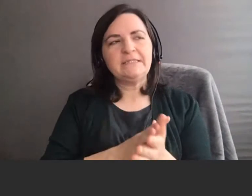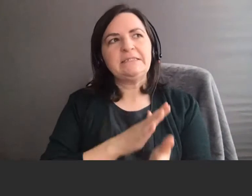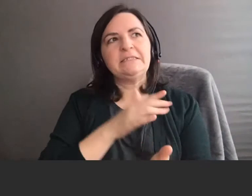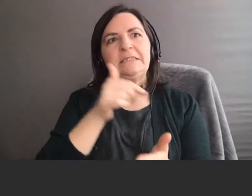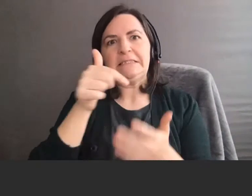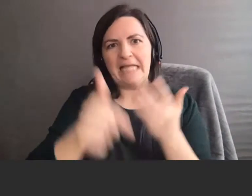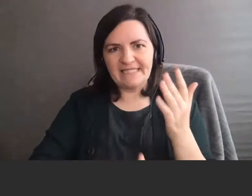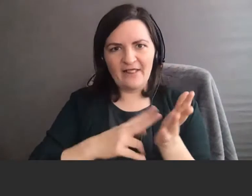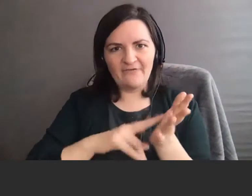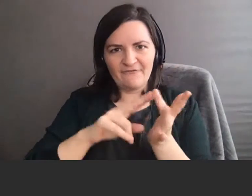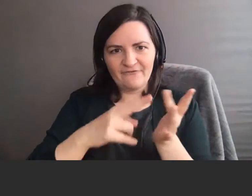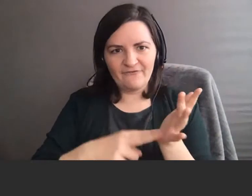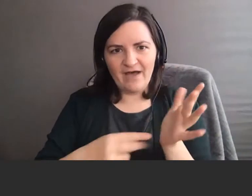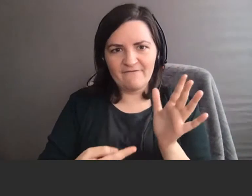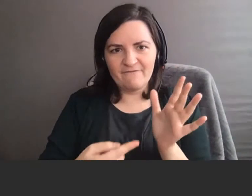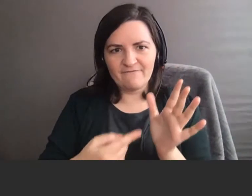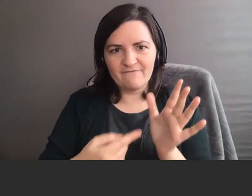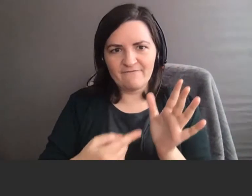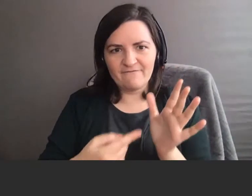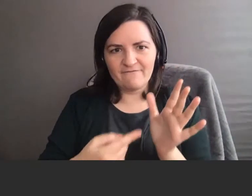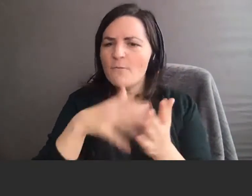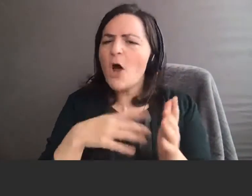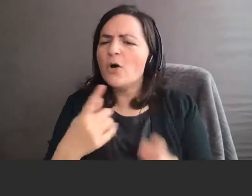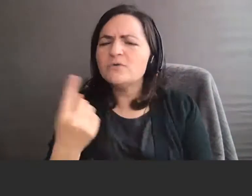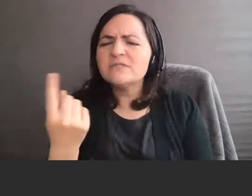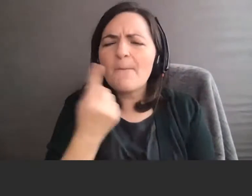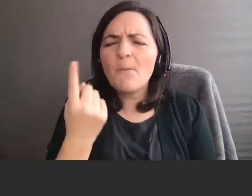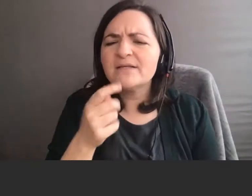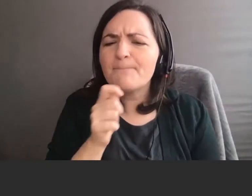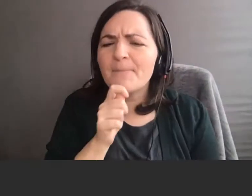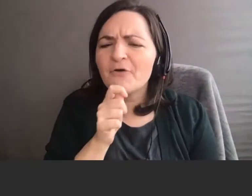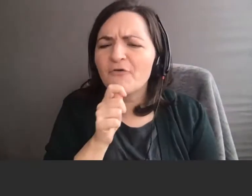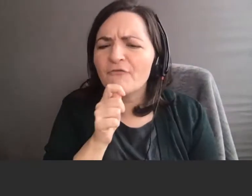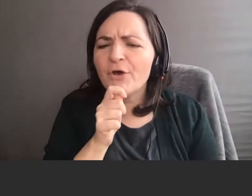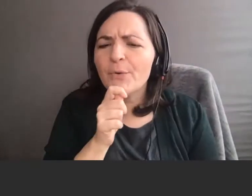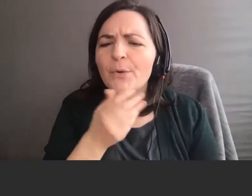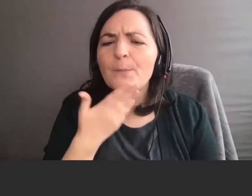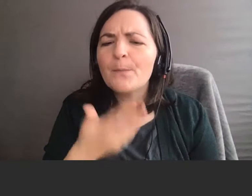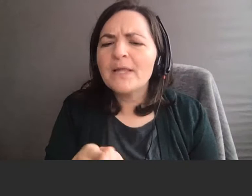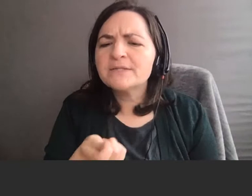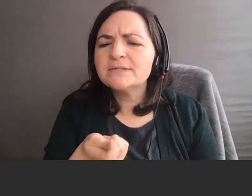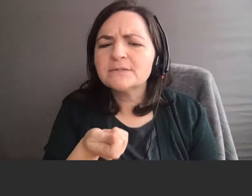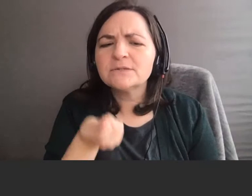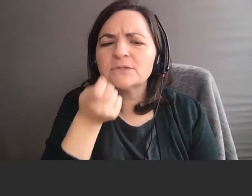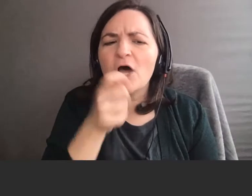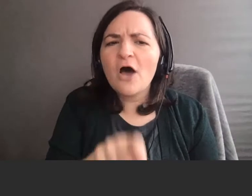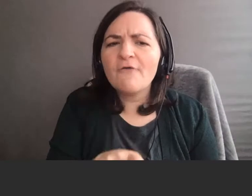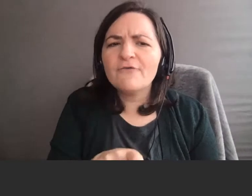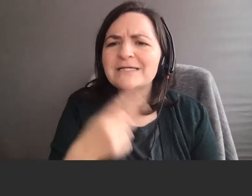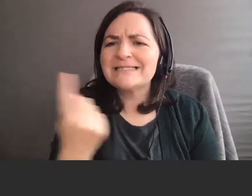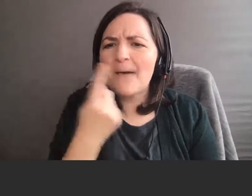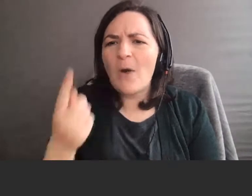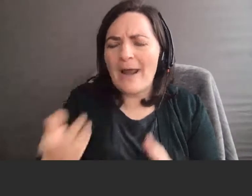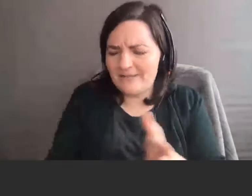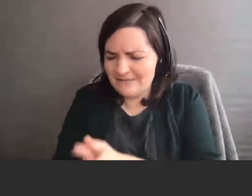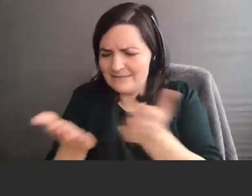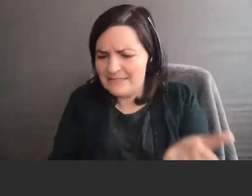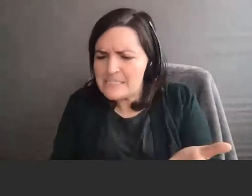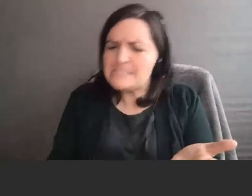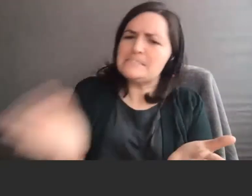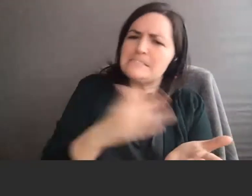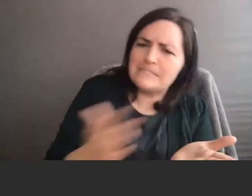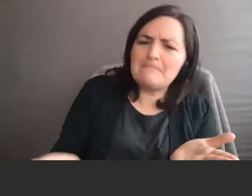form. Somebody's got their mic on. So somebody's doing a lot of big page turning at the moment. If you could just